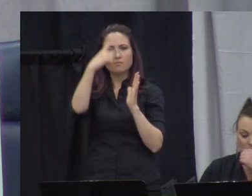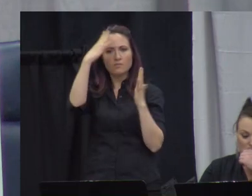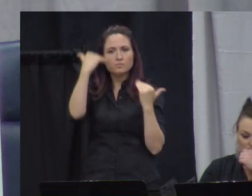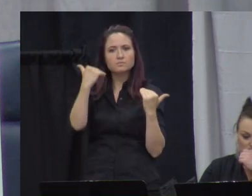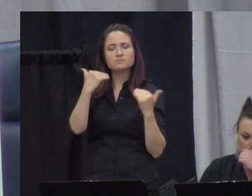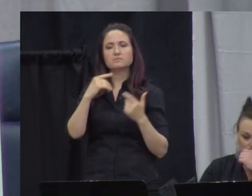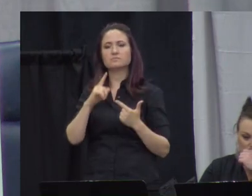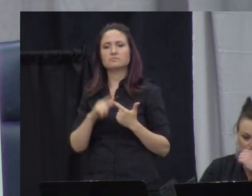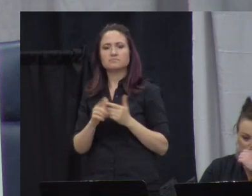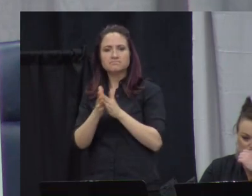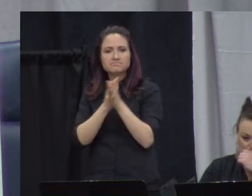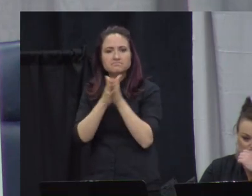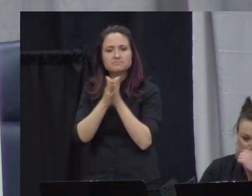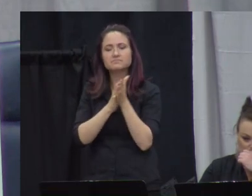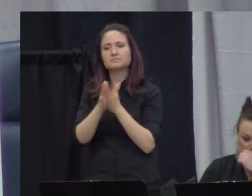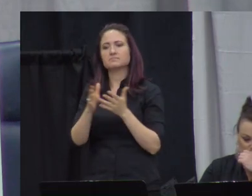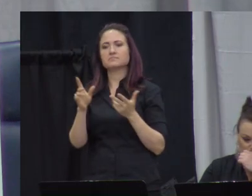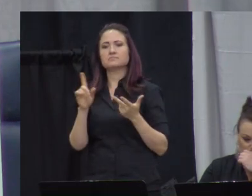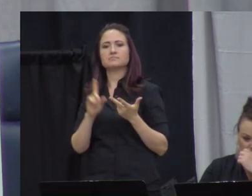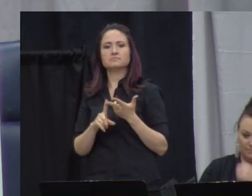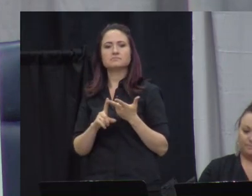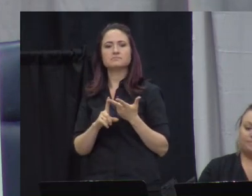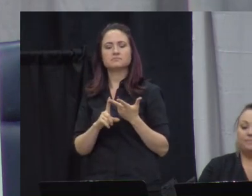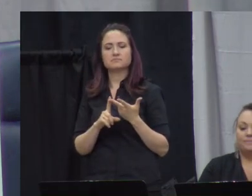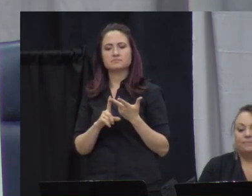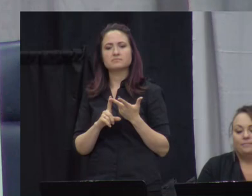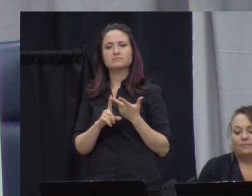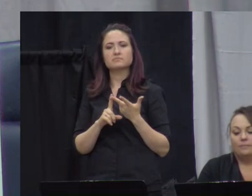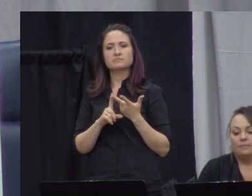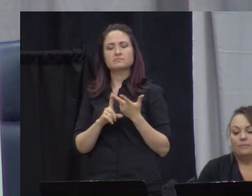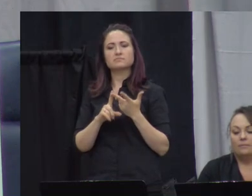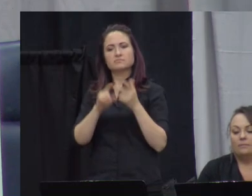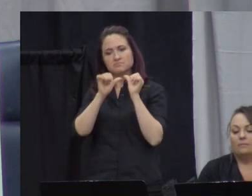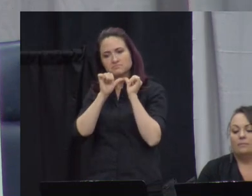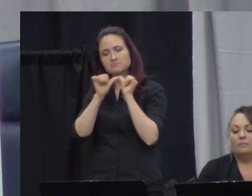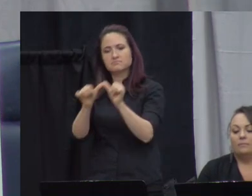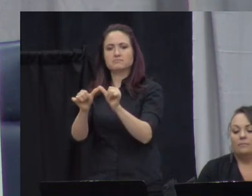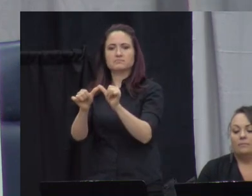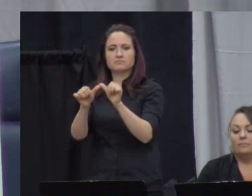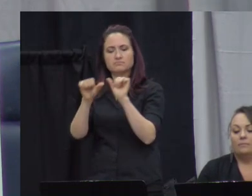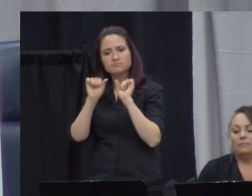anticipation, and most importantly, infinite potential.